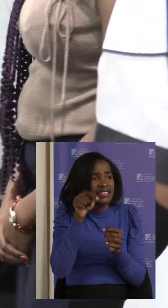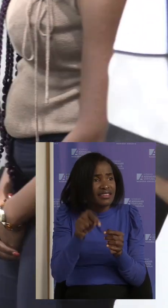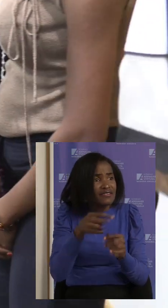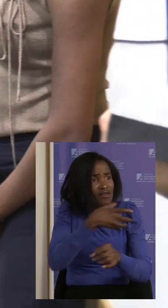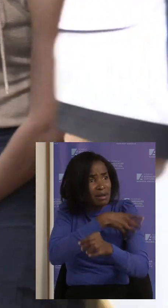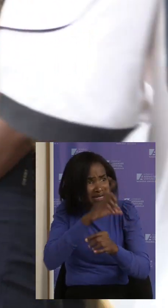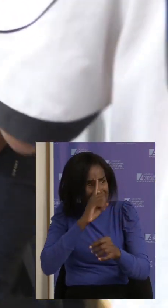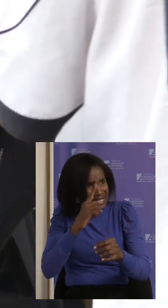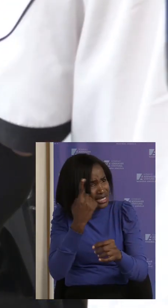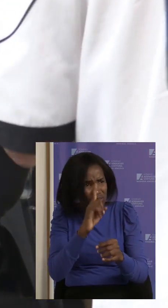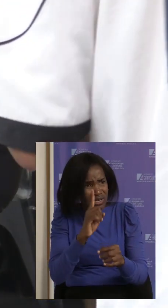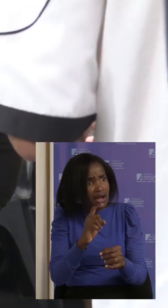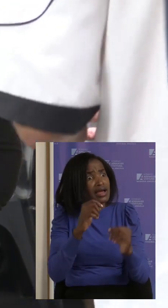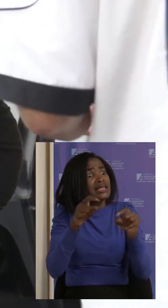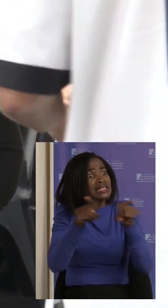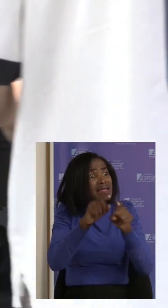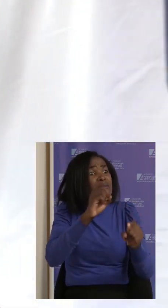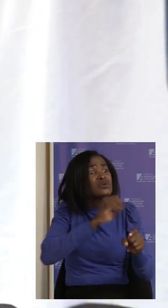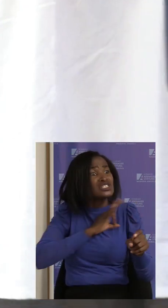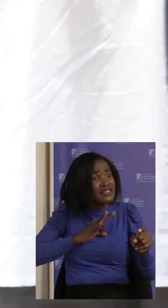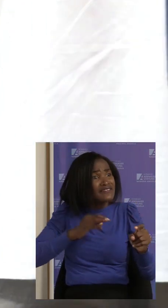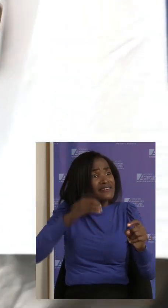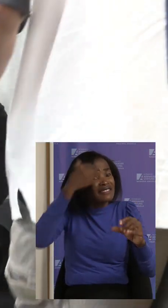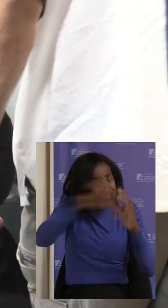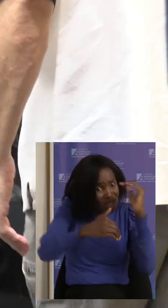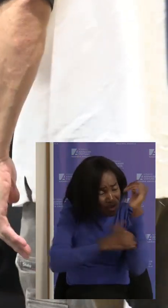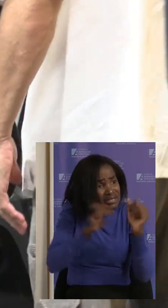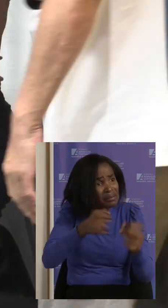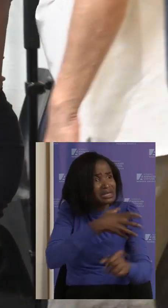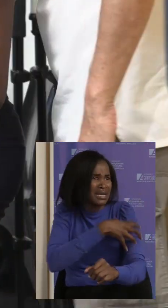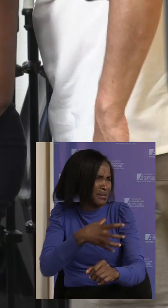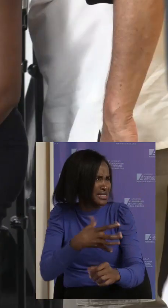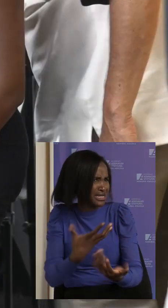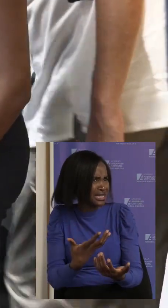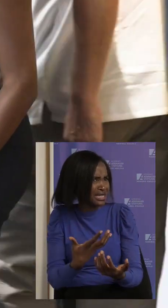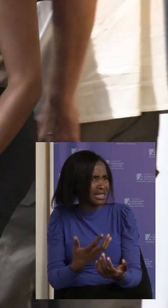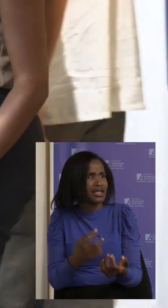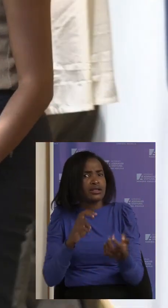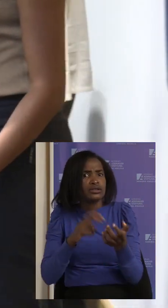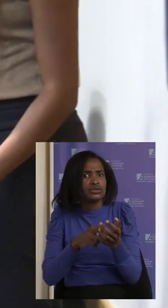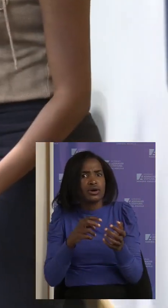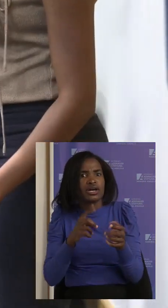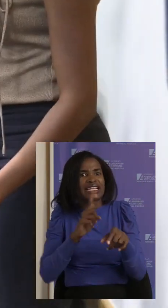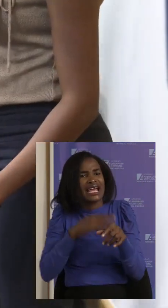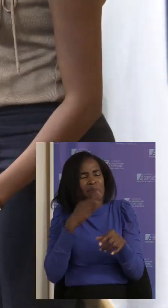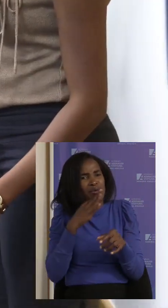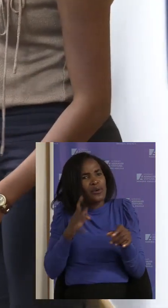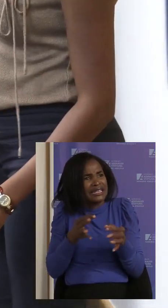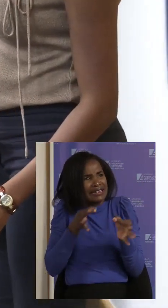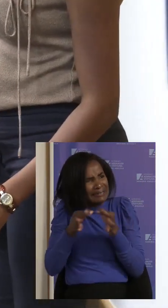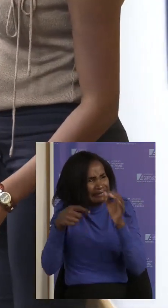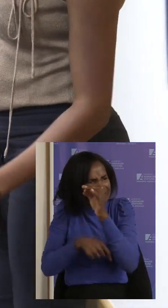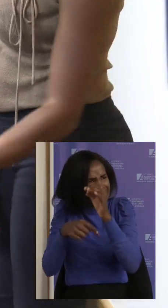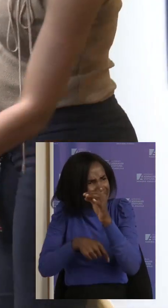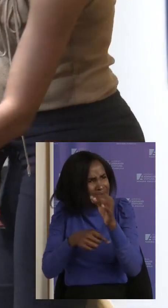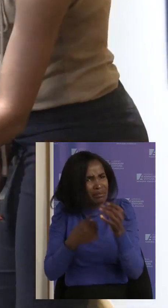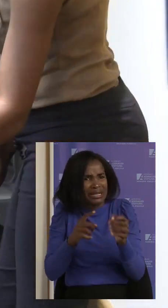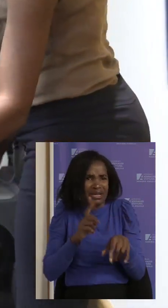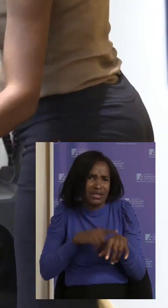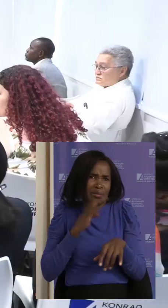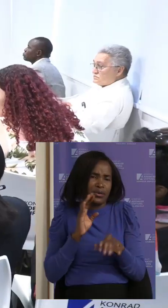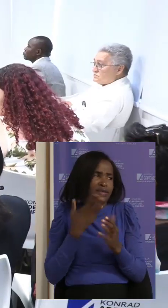fundamental to the transformation of the education sector. With this, I will stop. I would have elaborated more, but if there is time, I would thank you. Thank